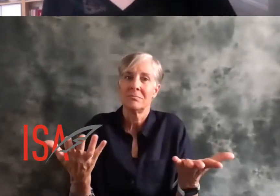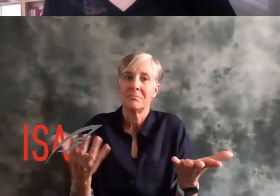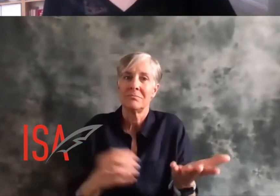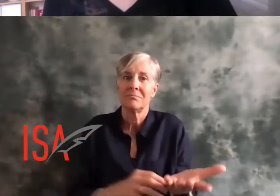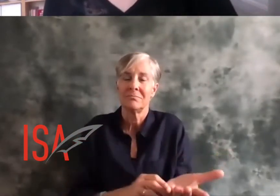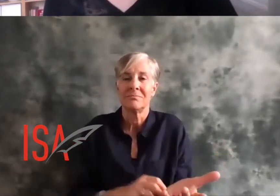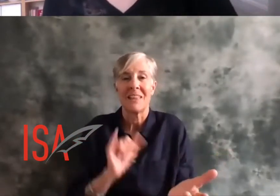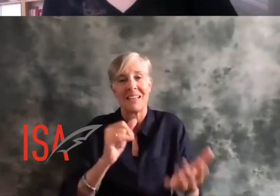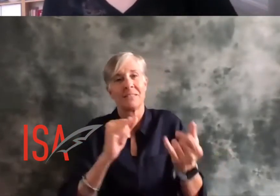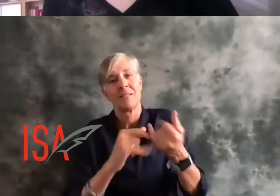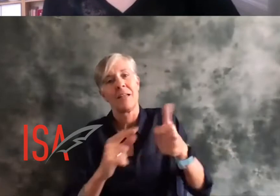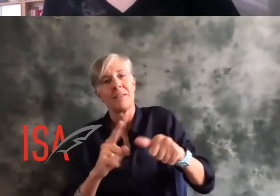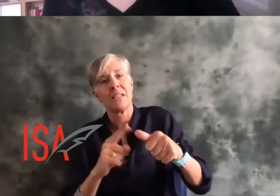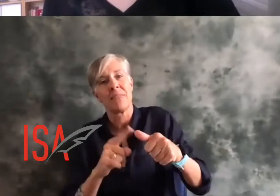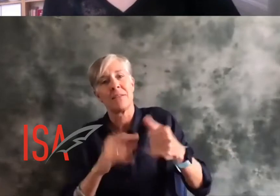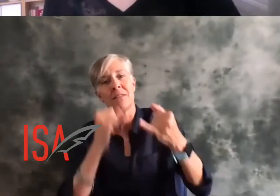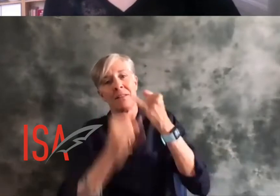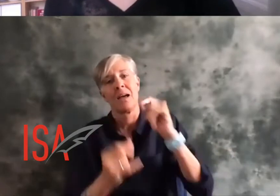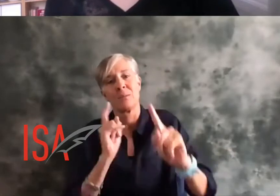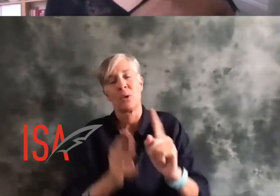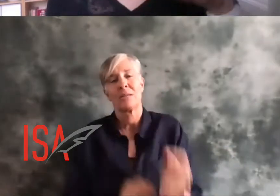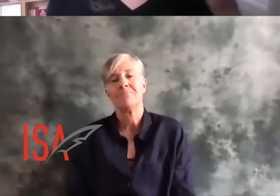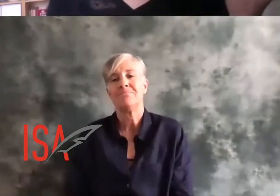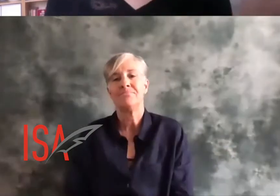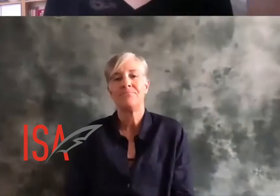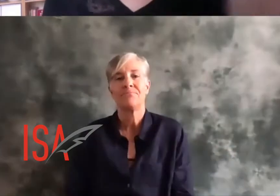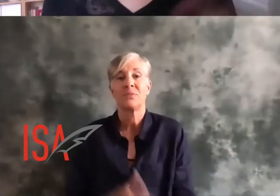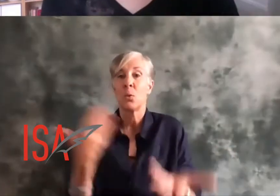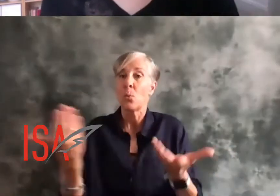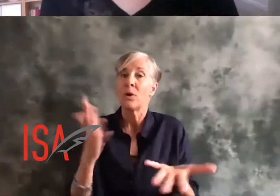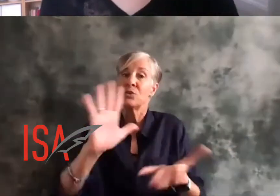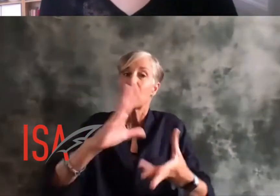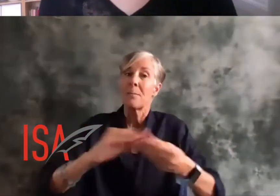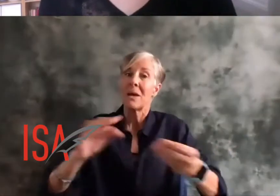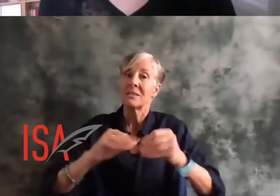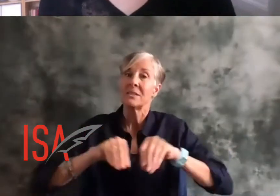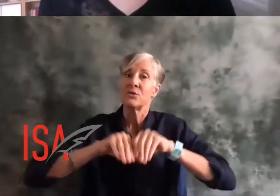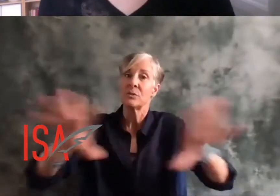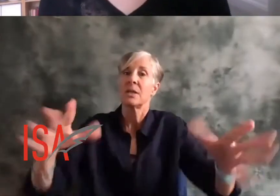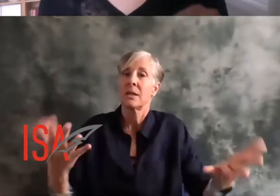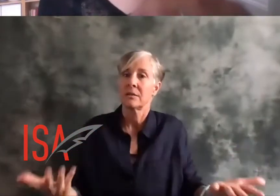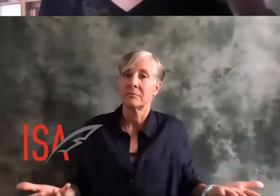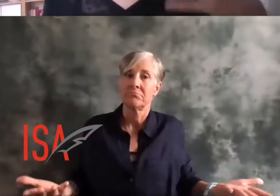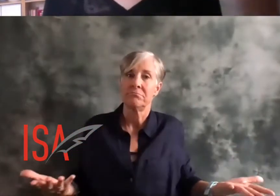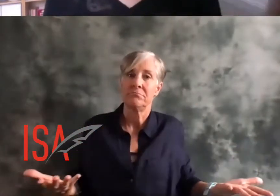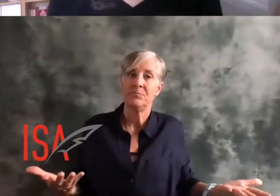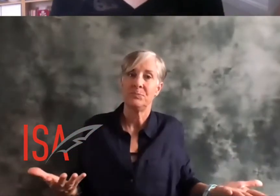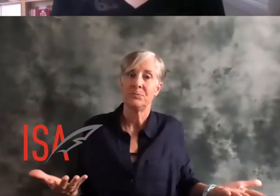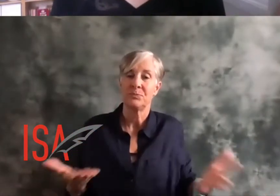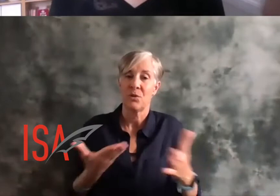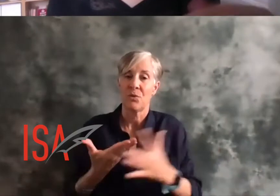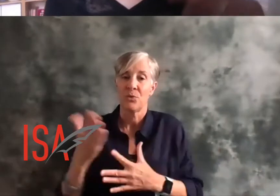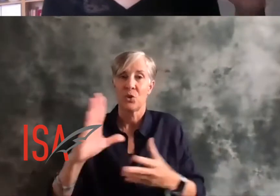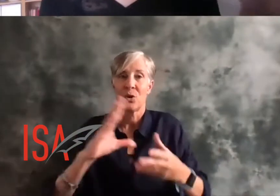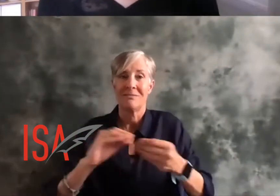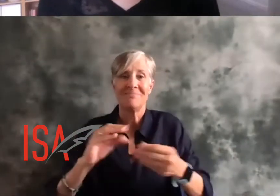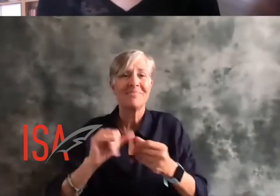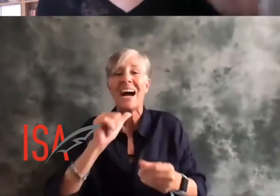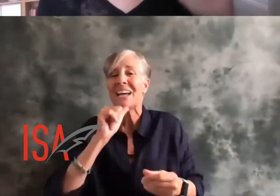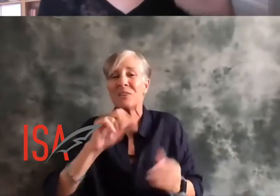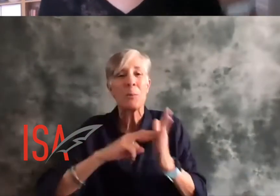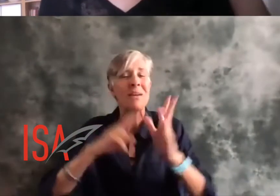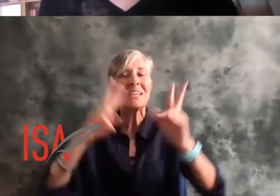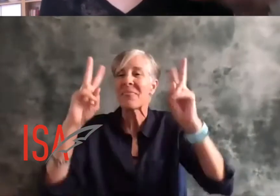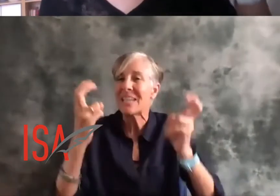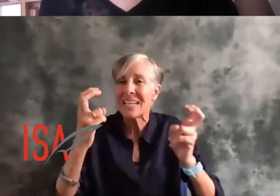point, really. What is the message that you're giving through your narrative? And I don't mean the theme,